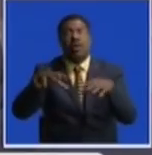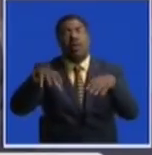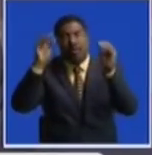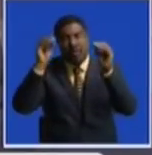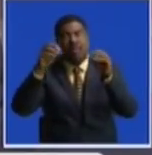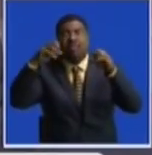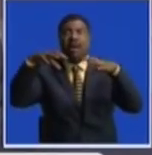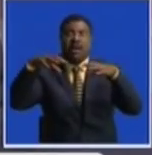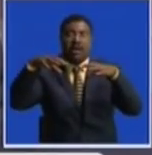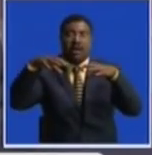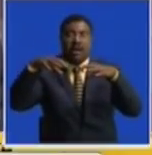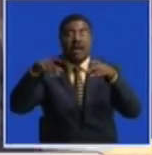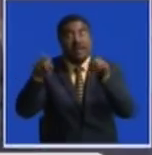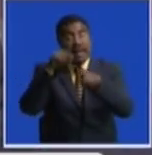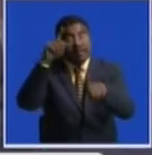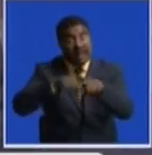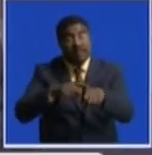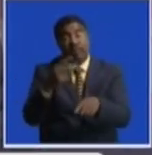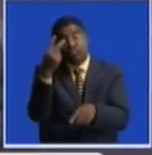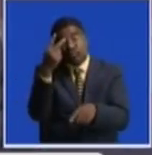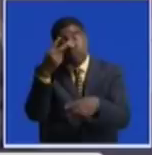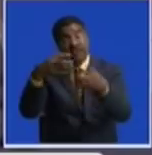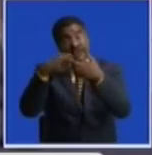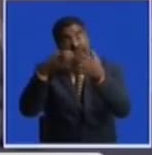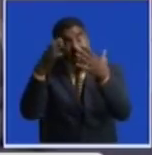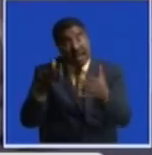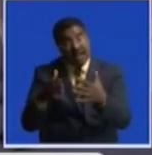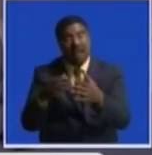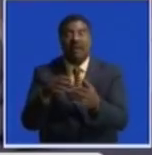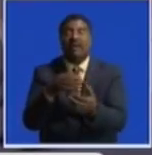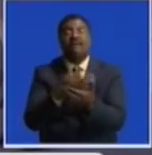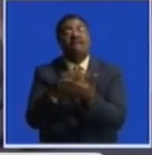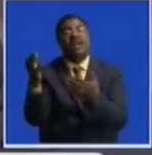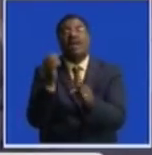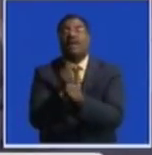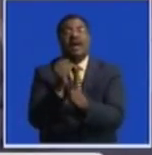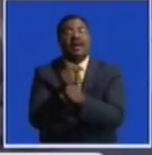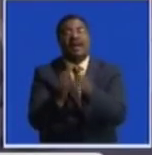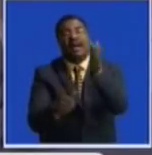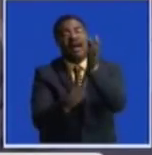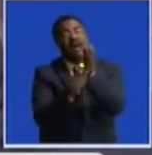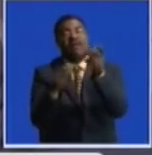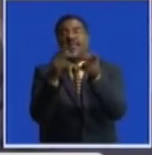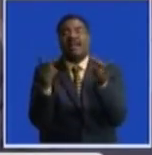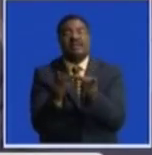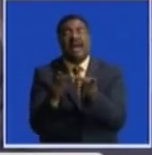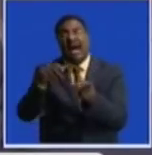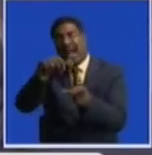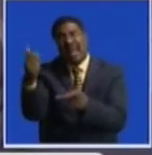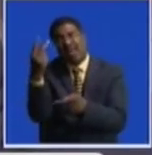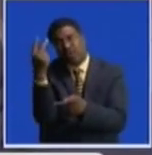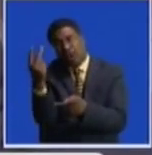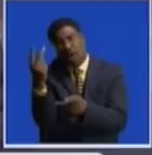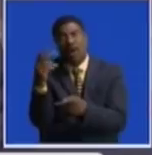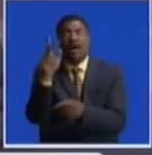process again, we are talking about 2 generators out of function at Kafiwe Gorge, another 2 generators at the